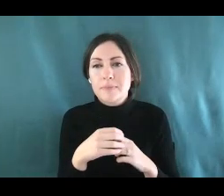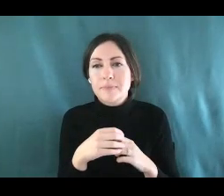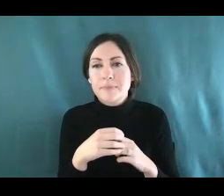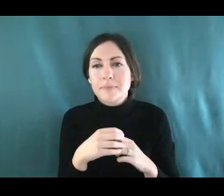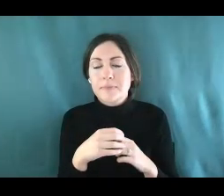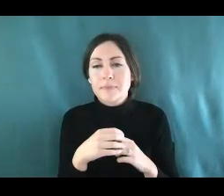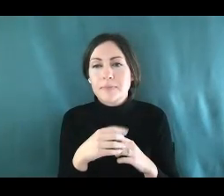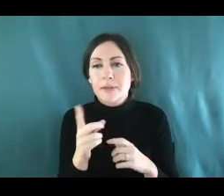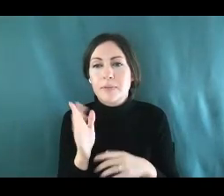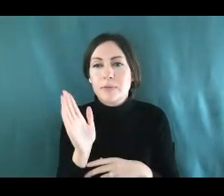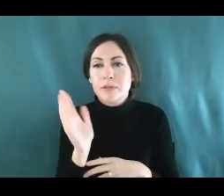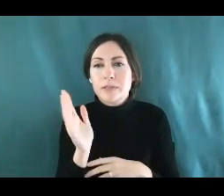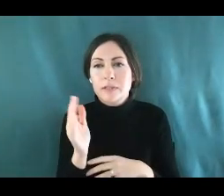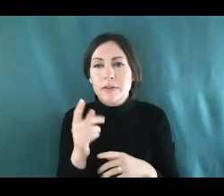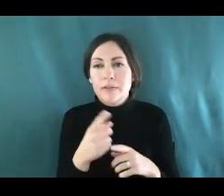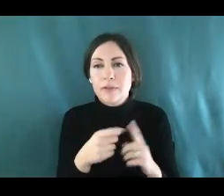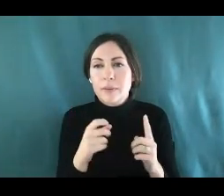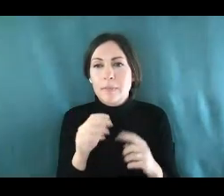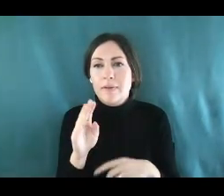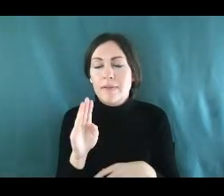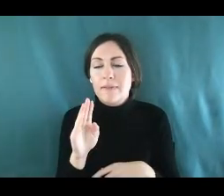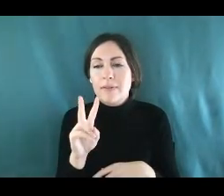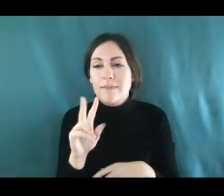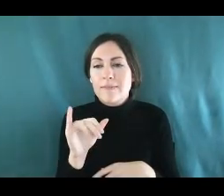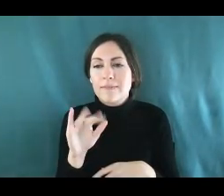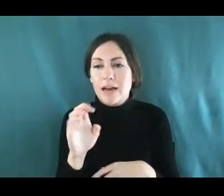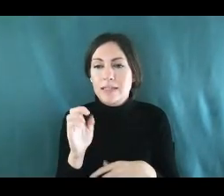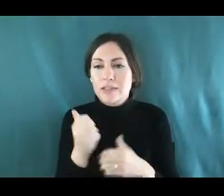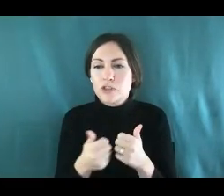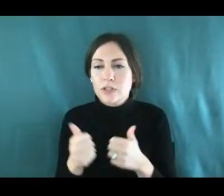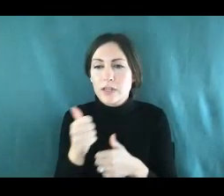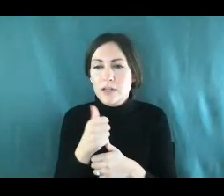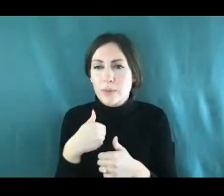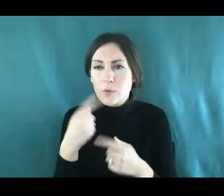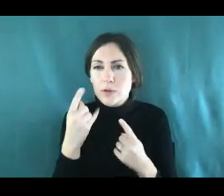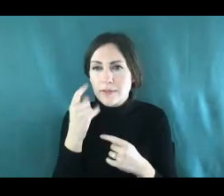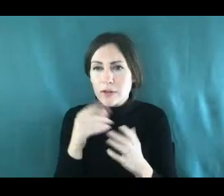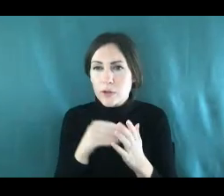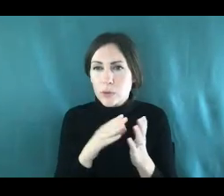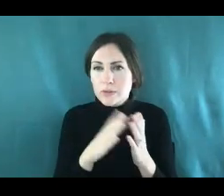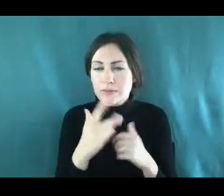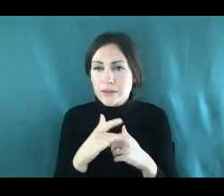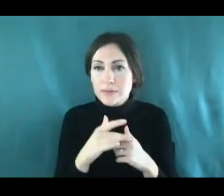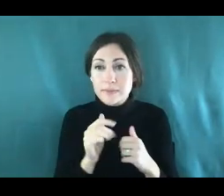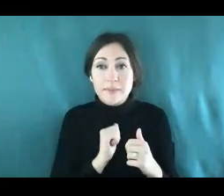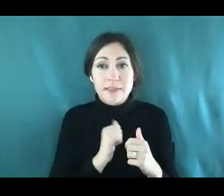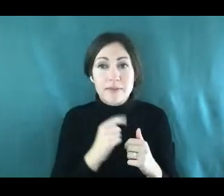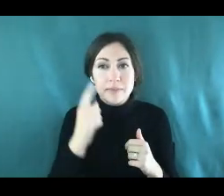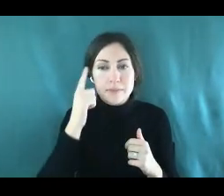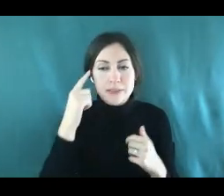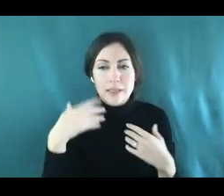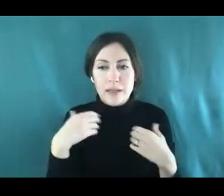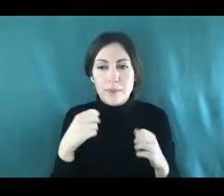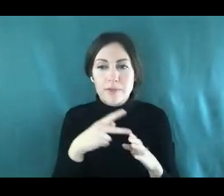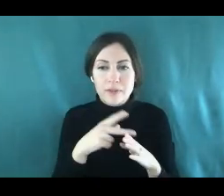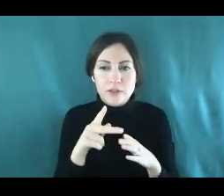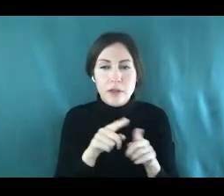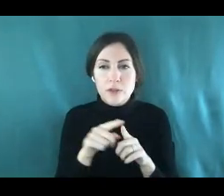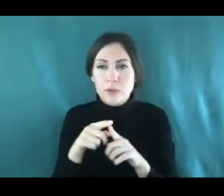a presentation by our vice chair. I was wondering if those notes might be available as a mental health professional and also as a